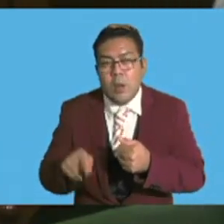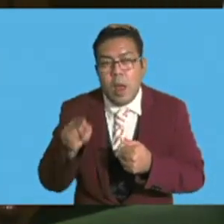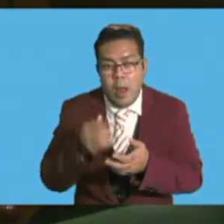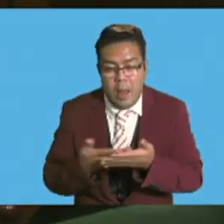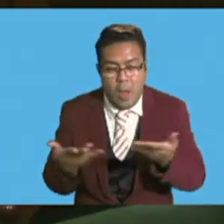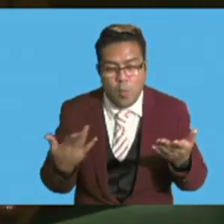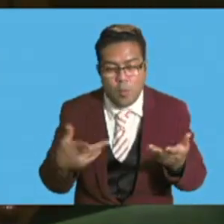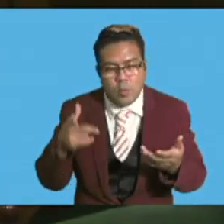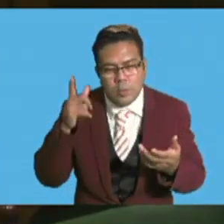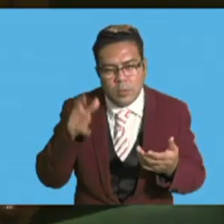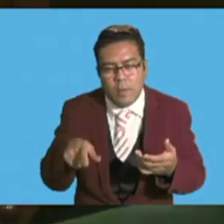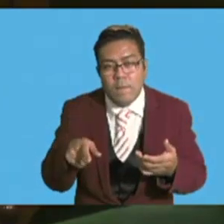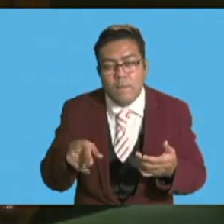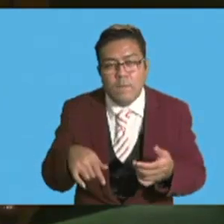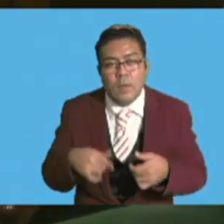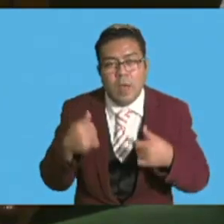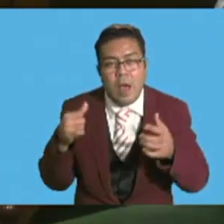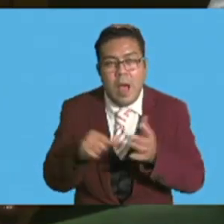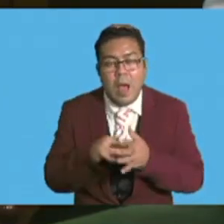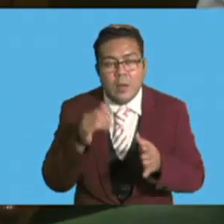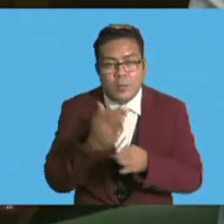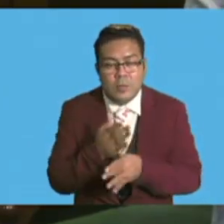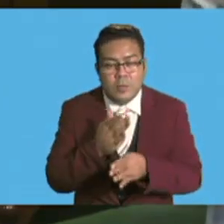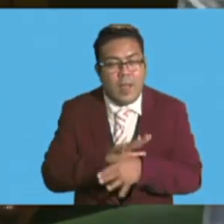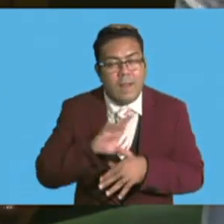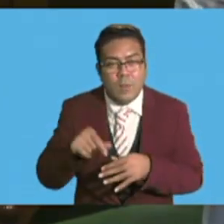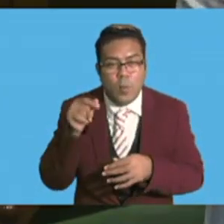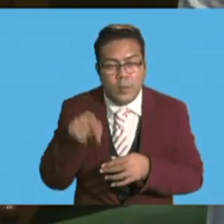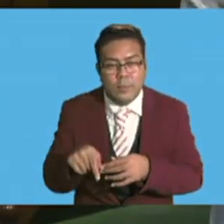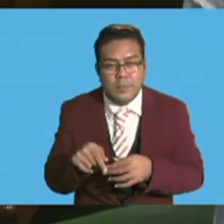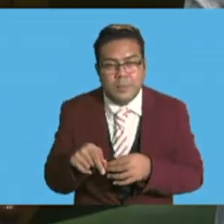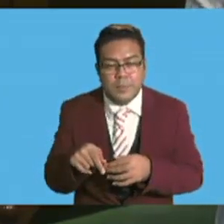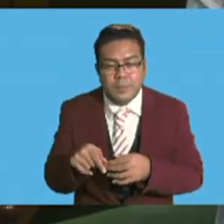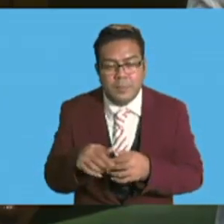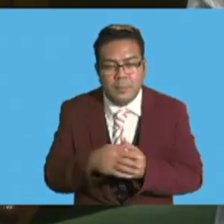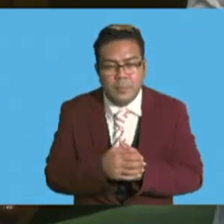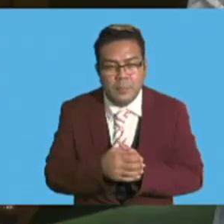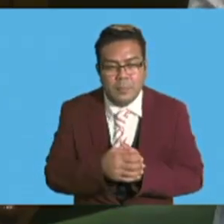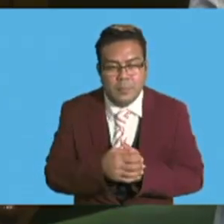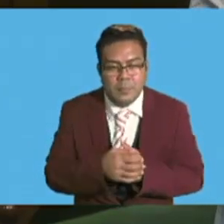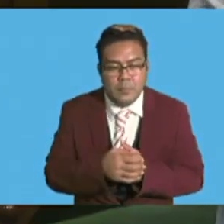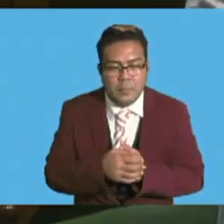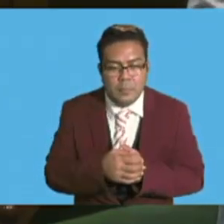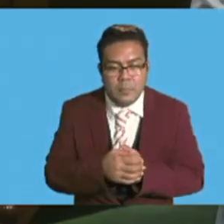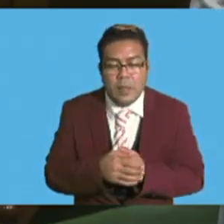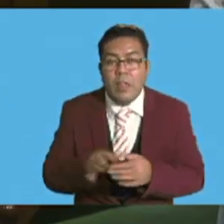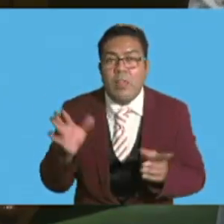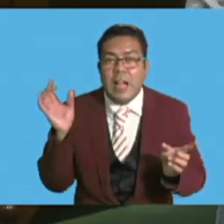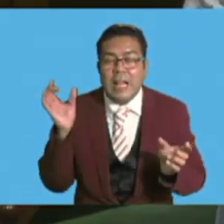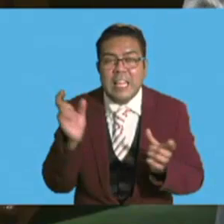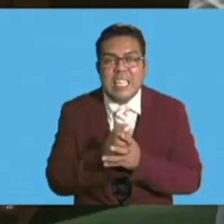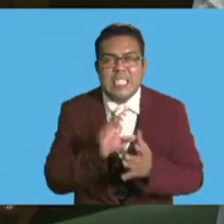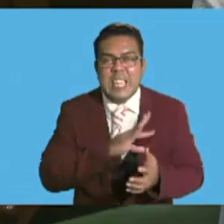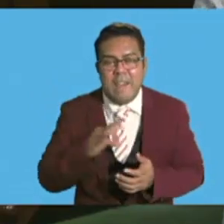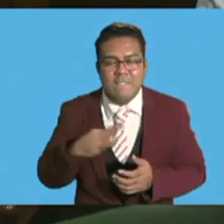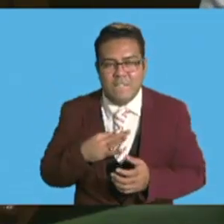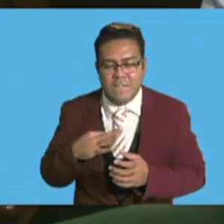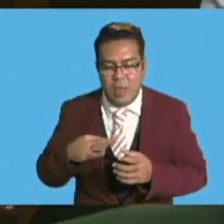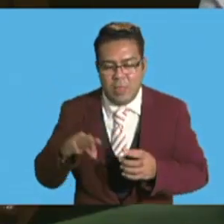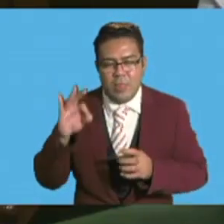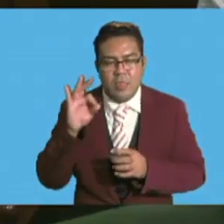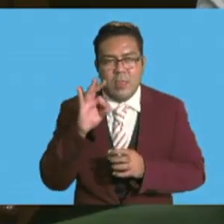now acknowledge the tremendous effort of everyone in the Ministry of Health and Medical Services, the clinical staff, the corporate